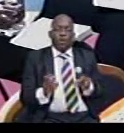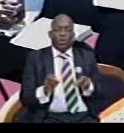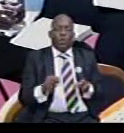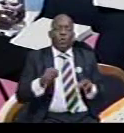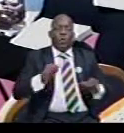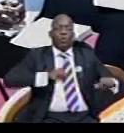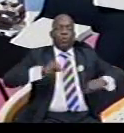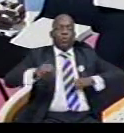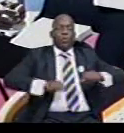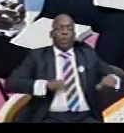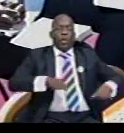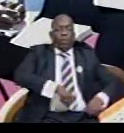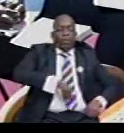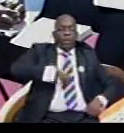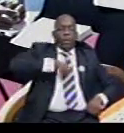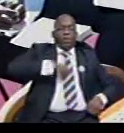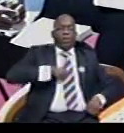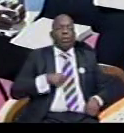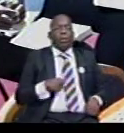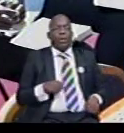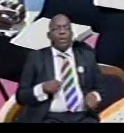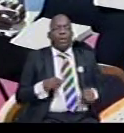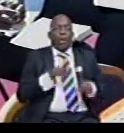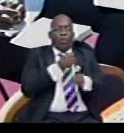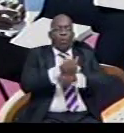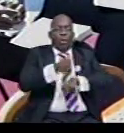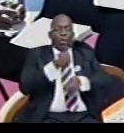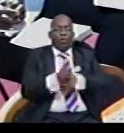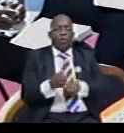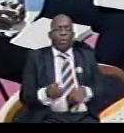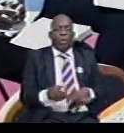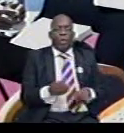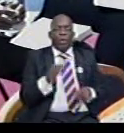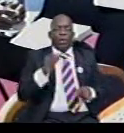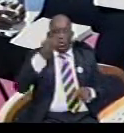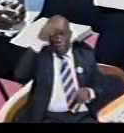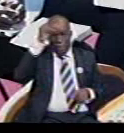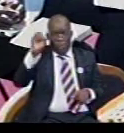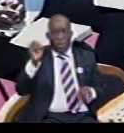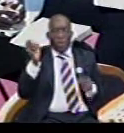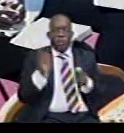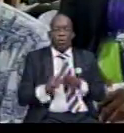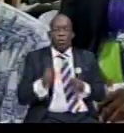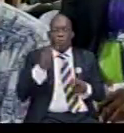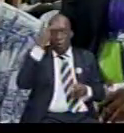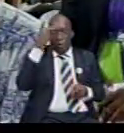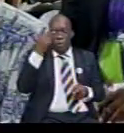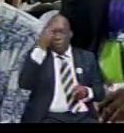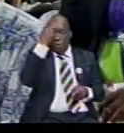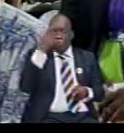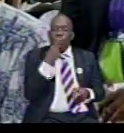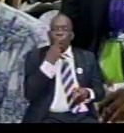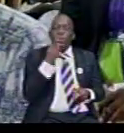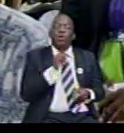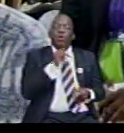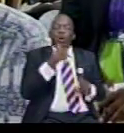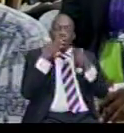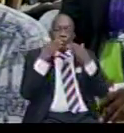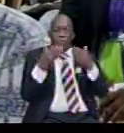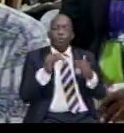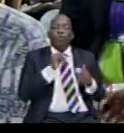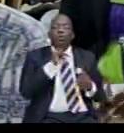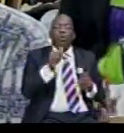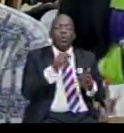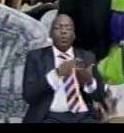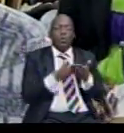blasphemers, disobedient to parents, unthankful, unholy. Verse 3 tells us, it says,